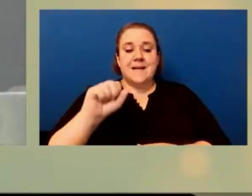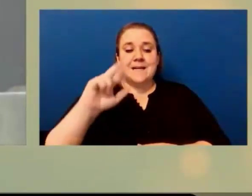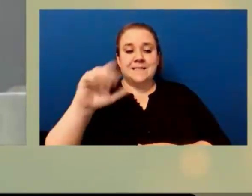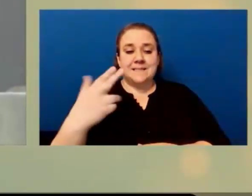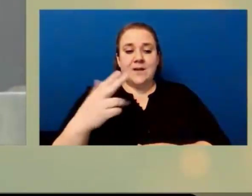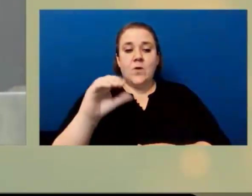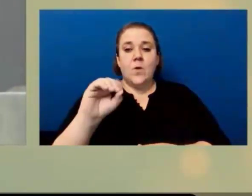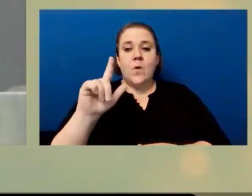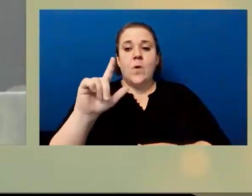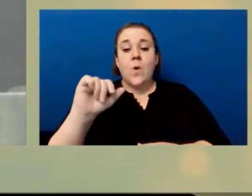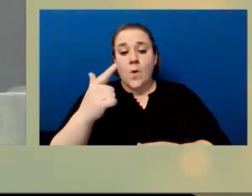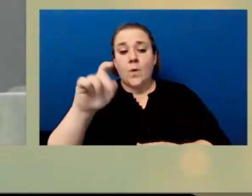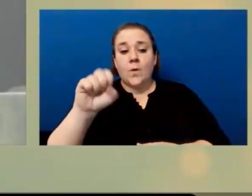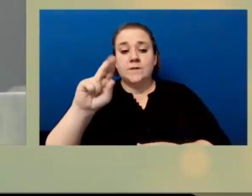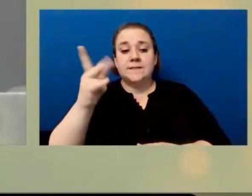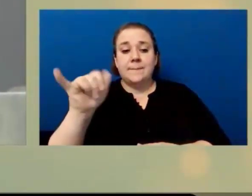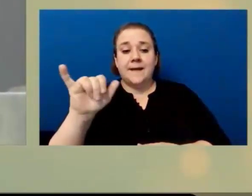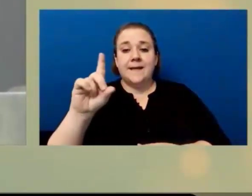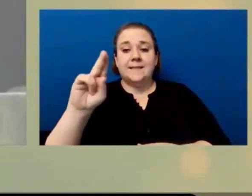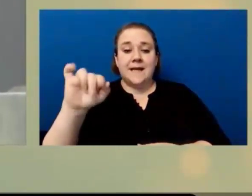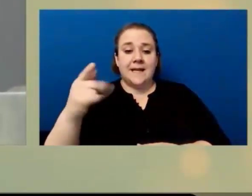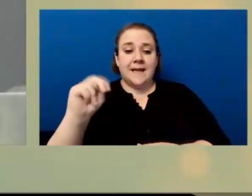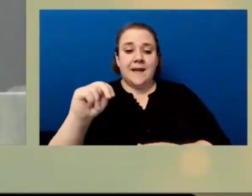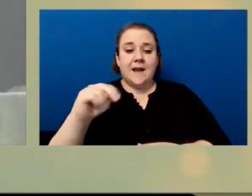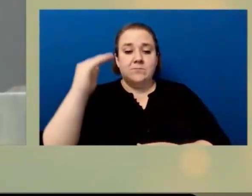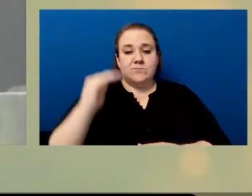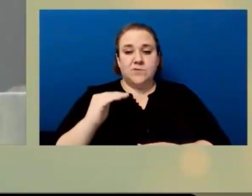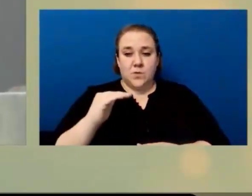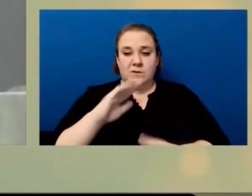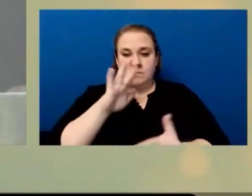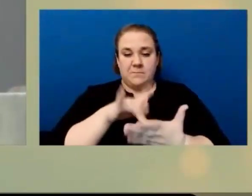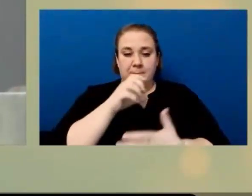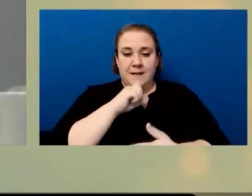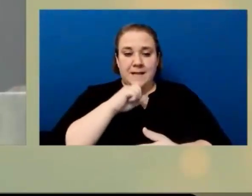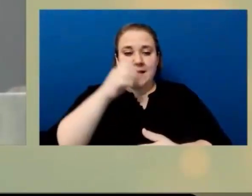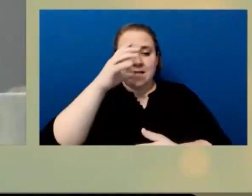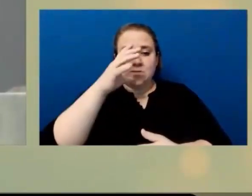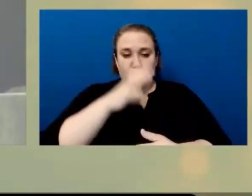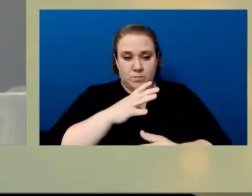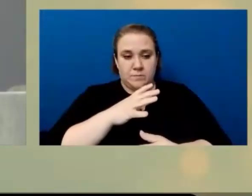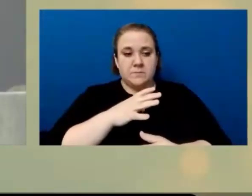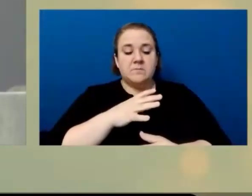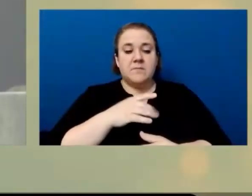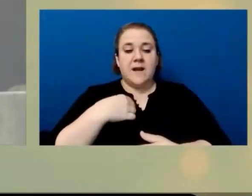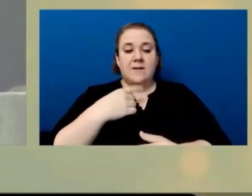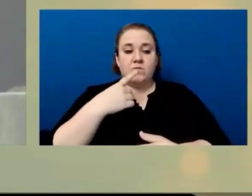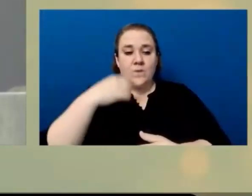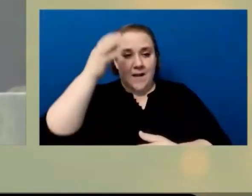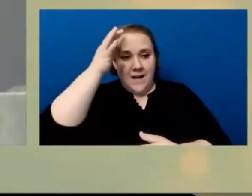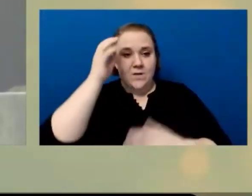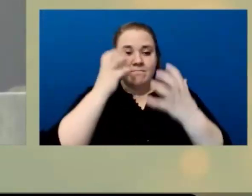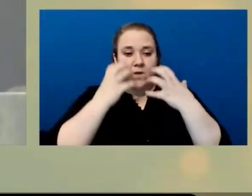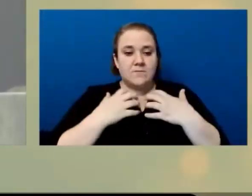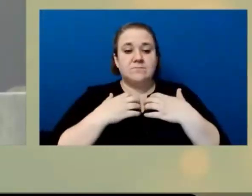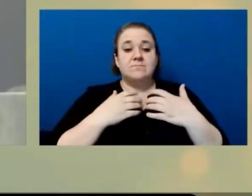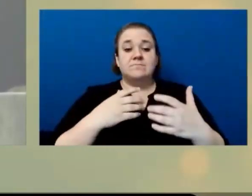I'm Reverend Sarah Oglesby Dunnigan, a short, middle-aged woman with graying red hair and freckles, wearing glasses. Greetings